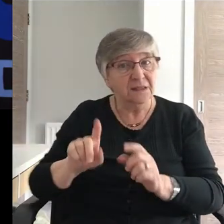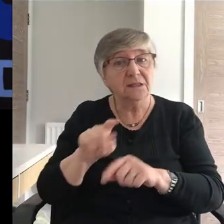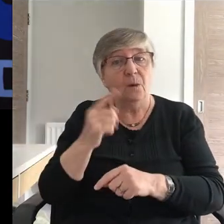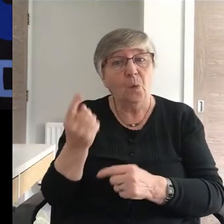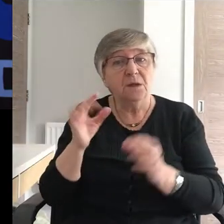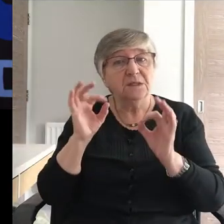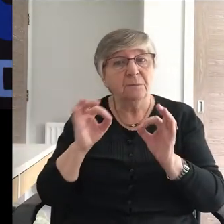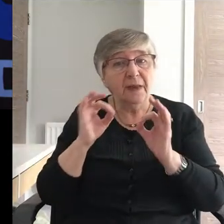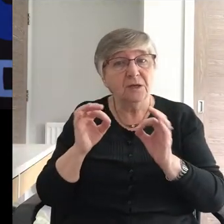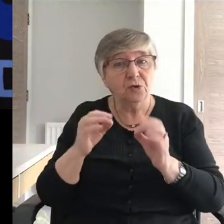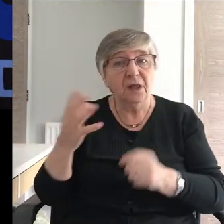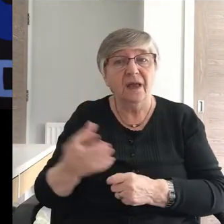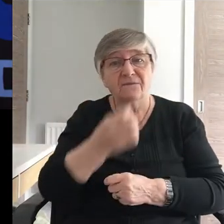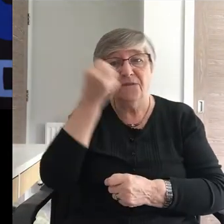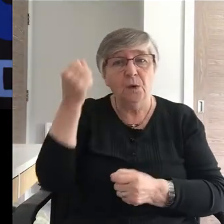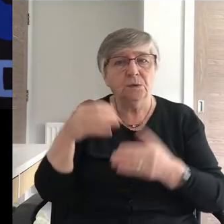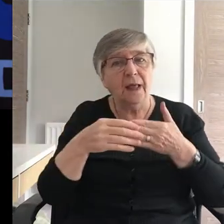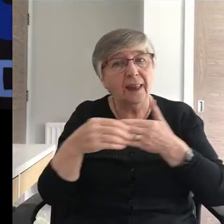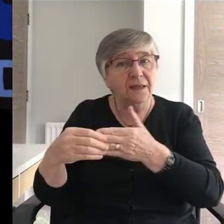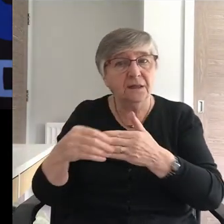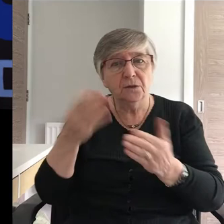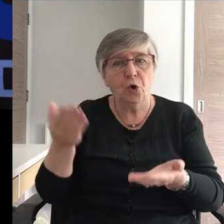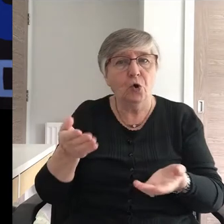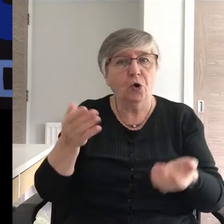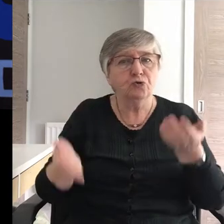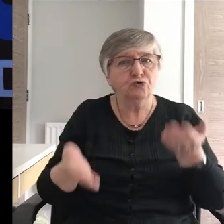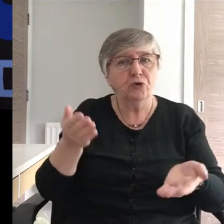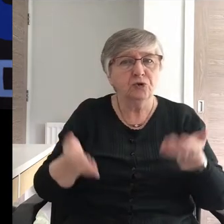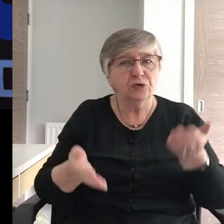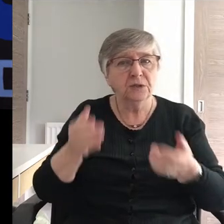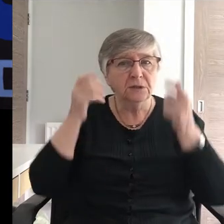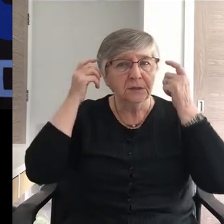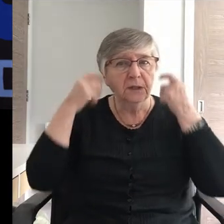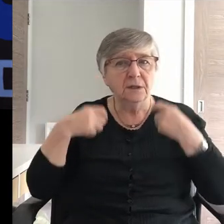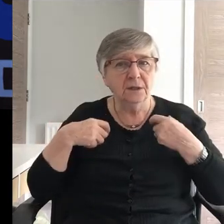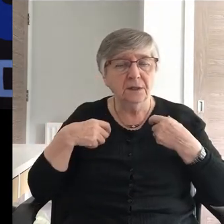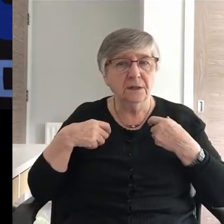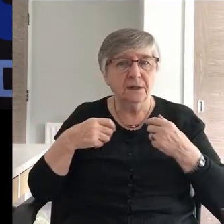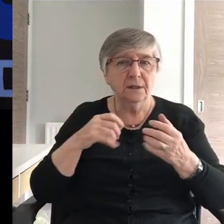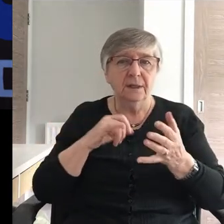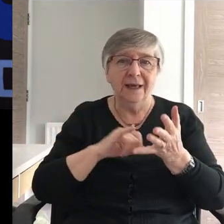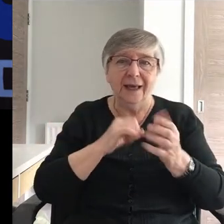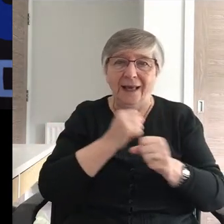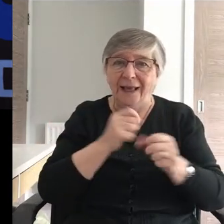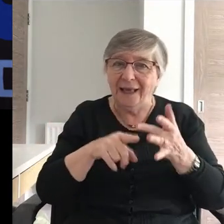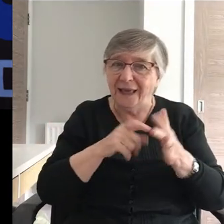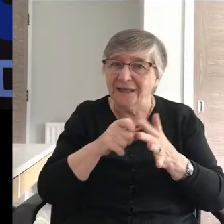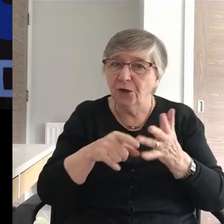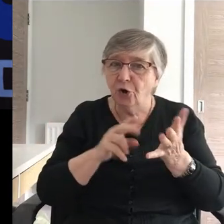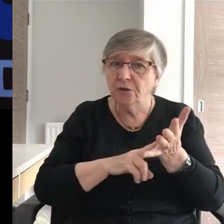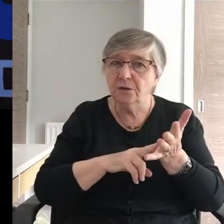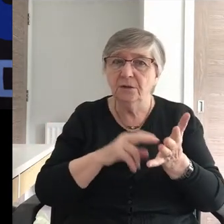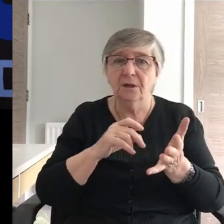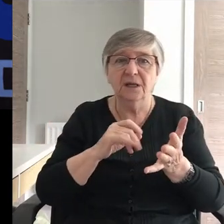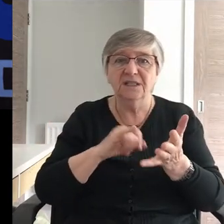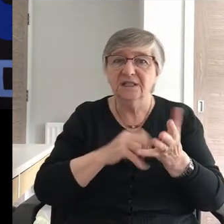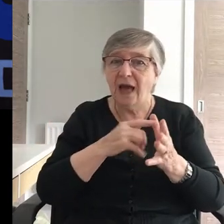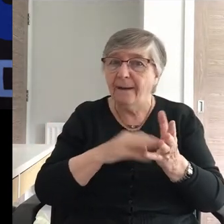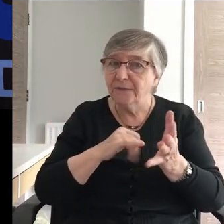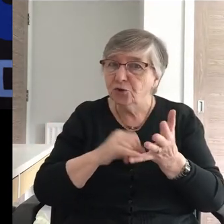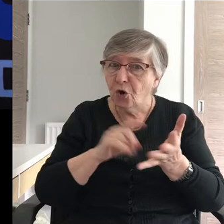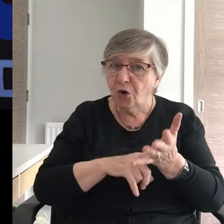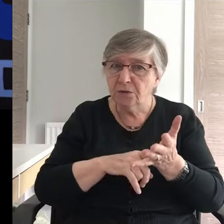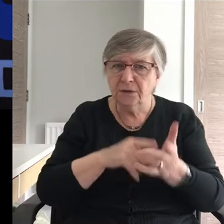he found leaders or judges when necessary, people like Gideon, Deborah, or Samson. They'd no need for a